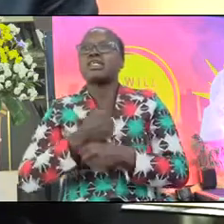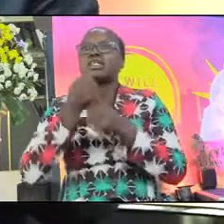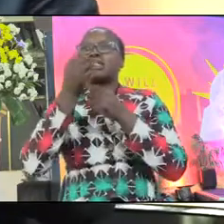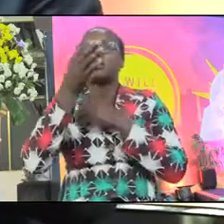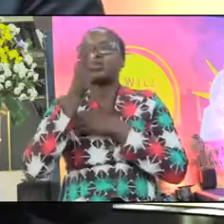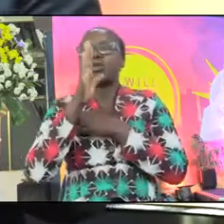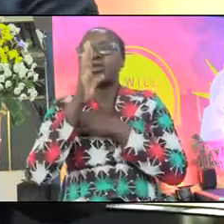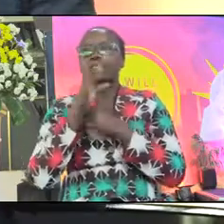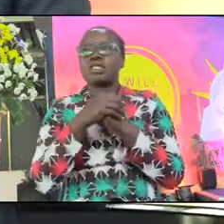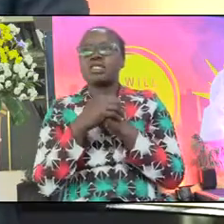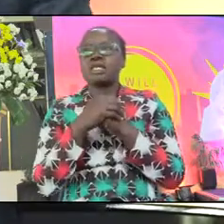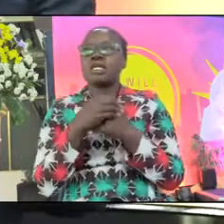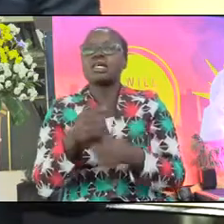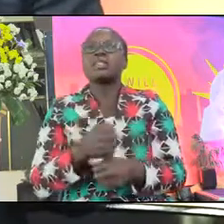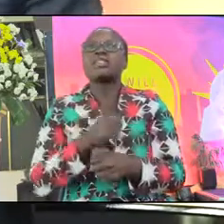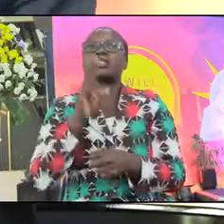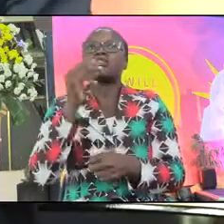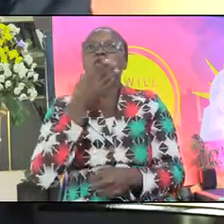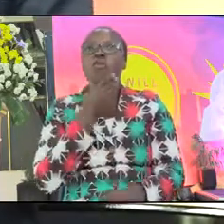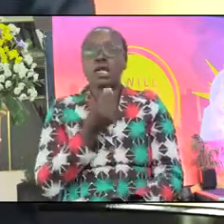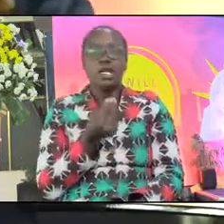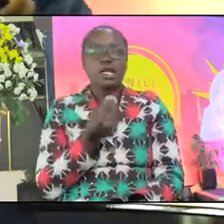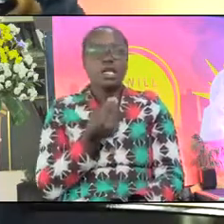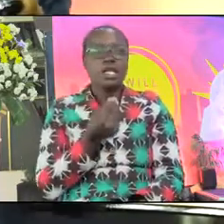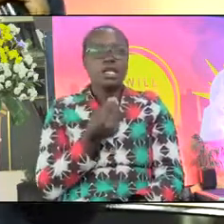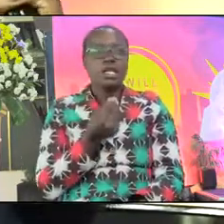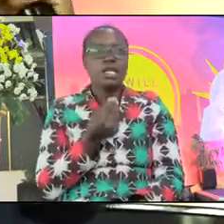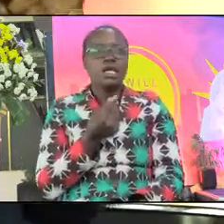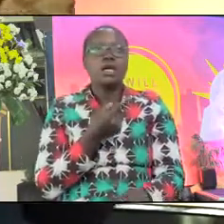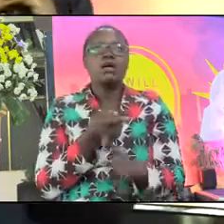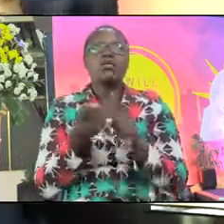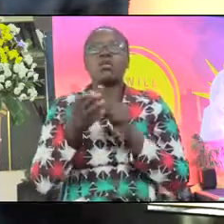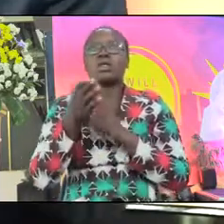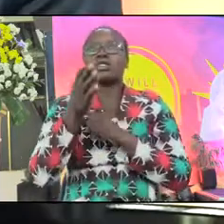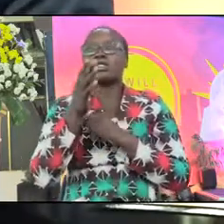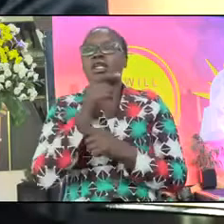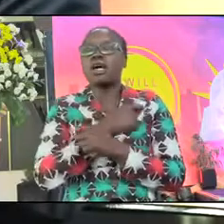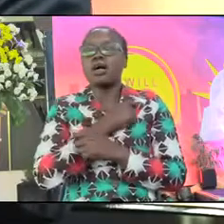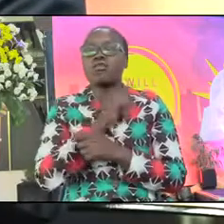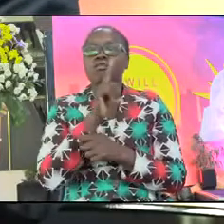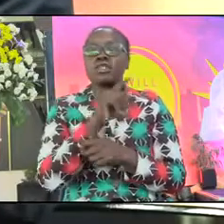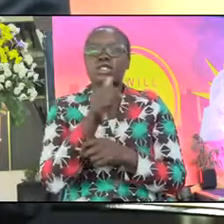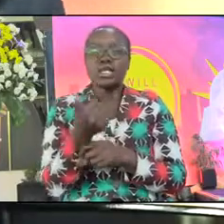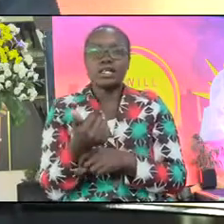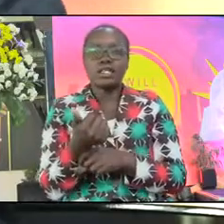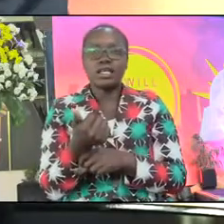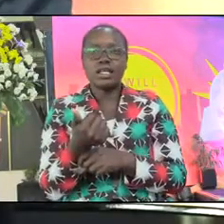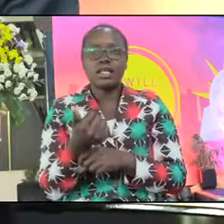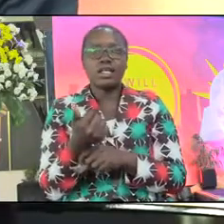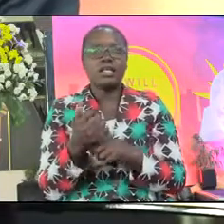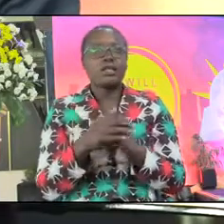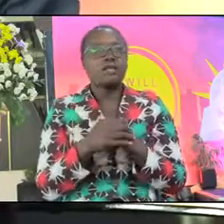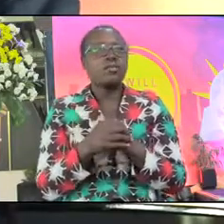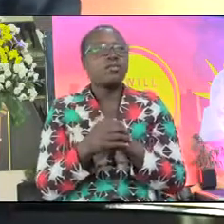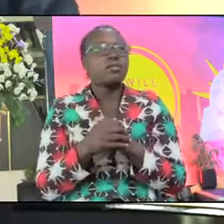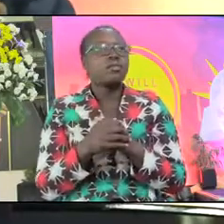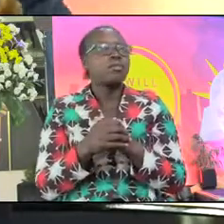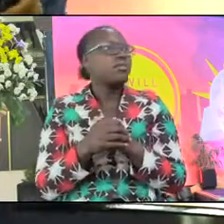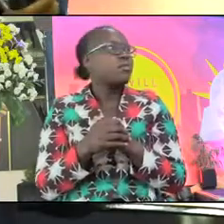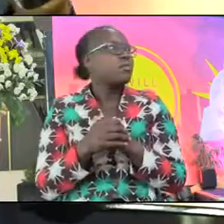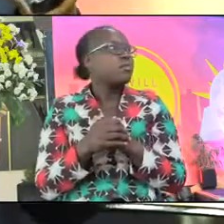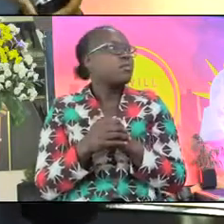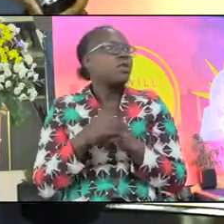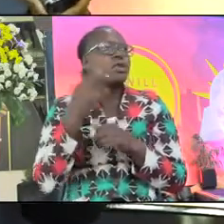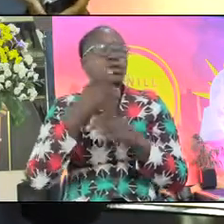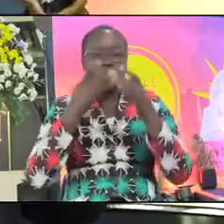God. Trust no man, but love each other. Hello, somebody.